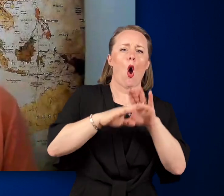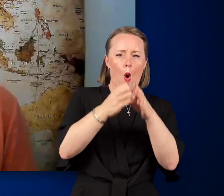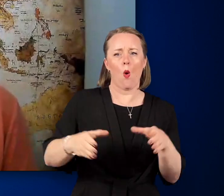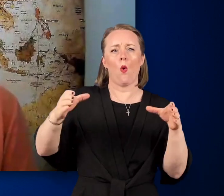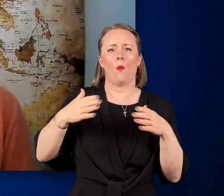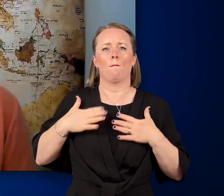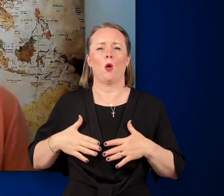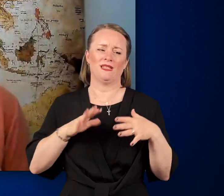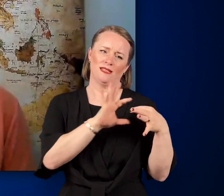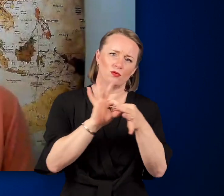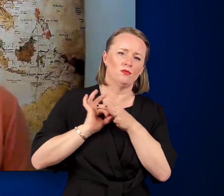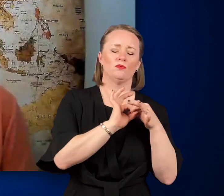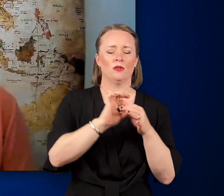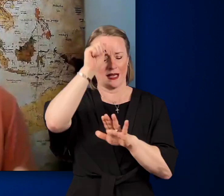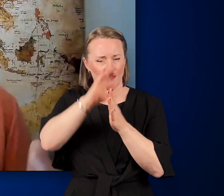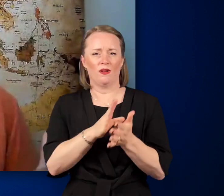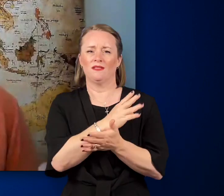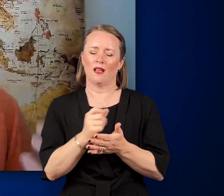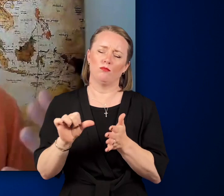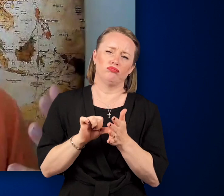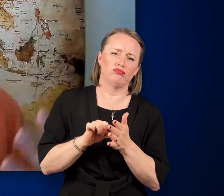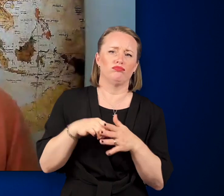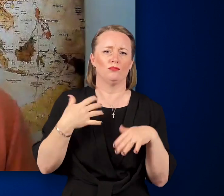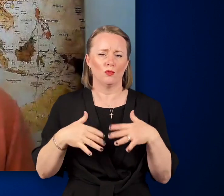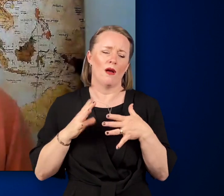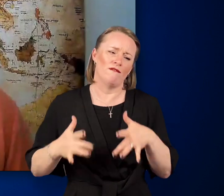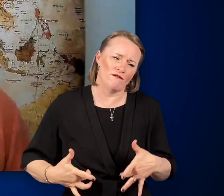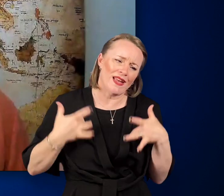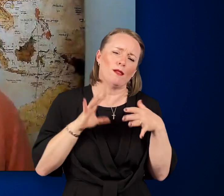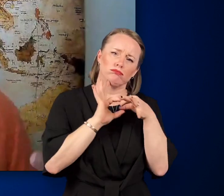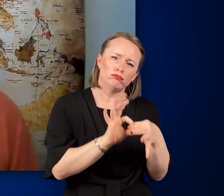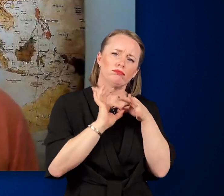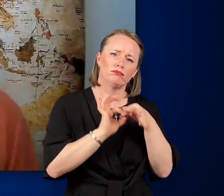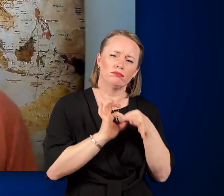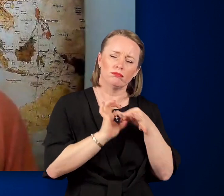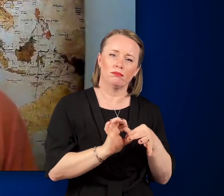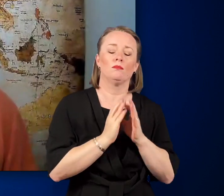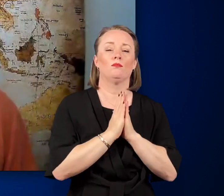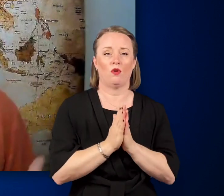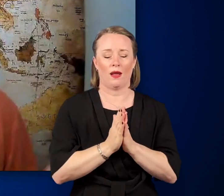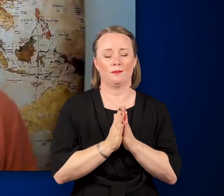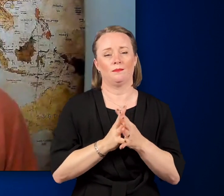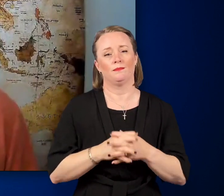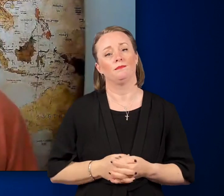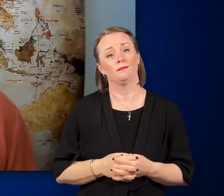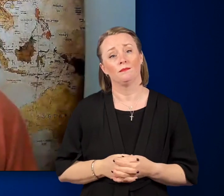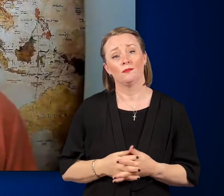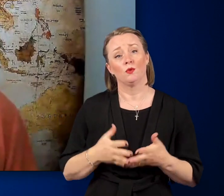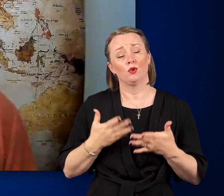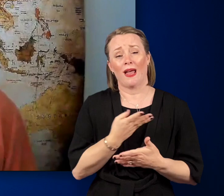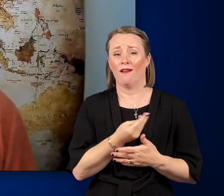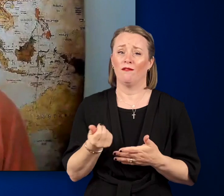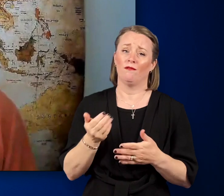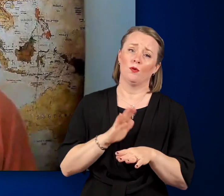experience some of the pains that we are able to actually kind of pray and identify. So let's just spend a few moments